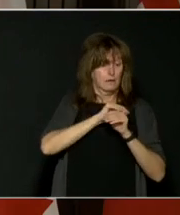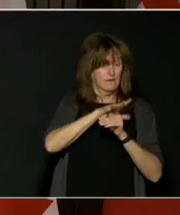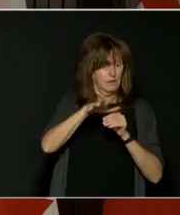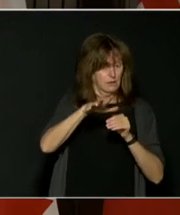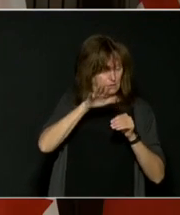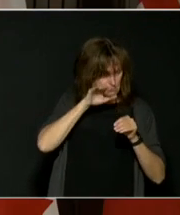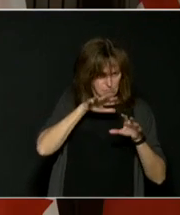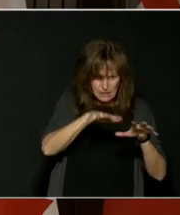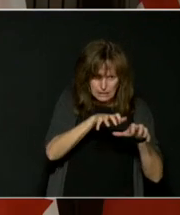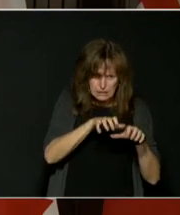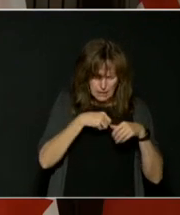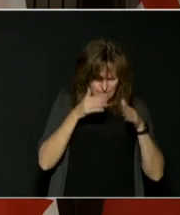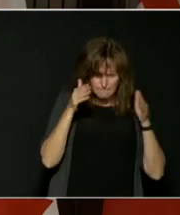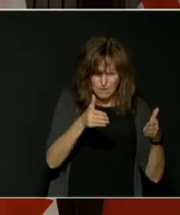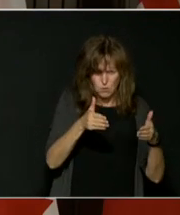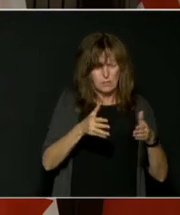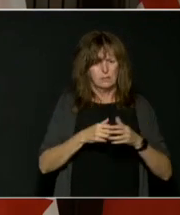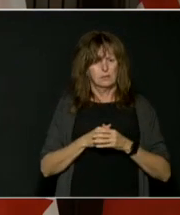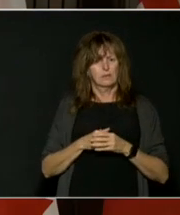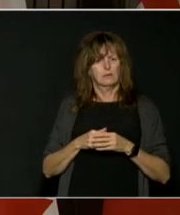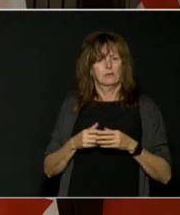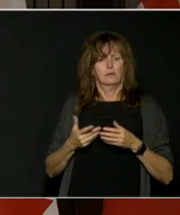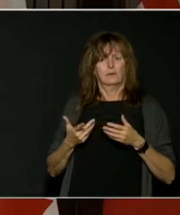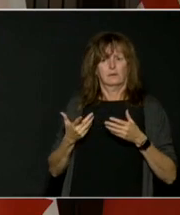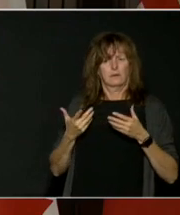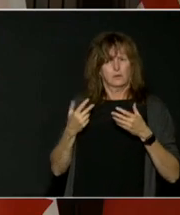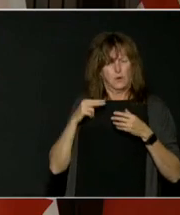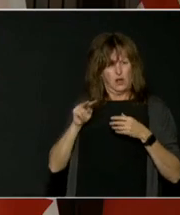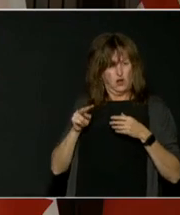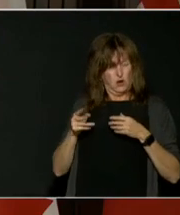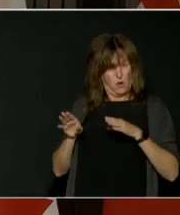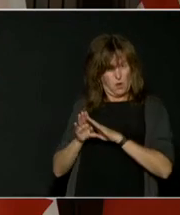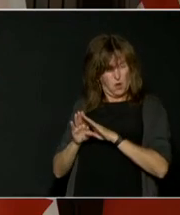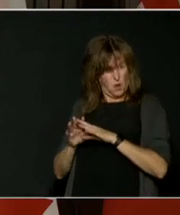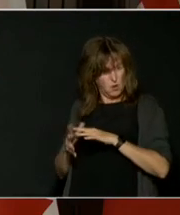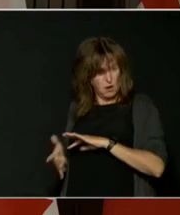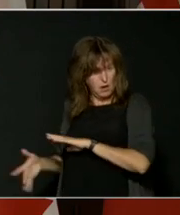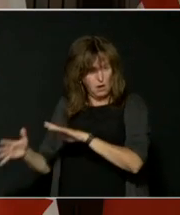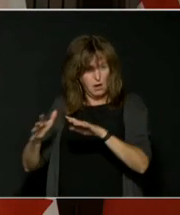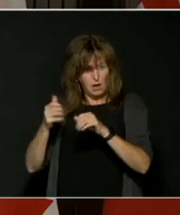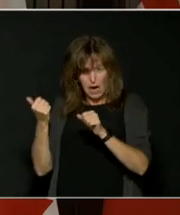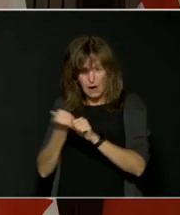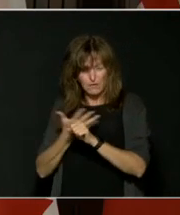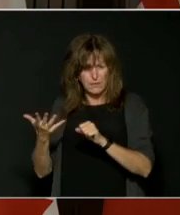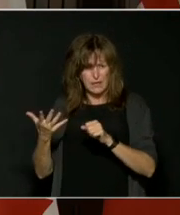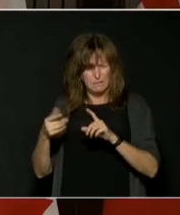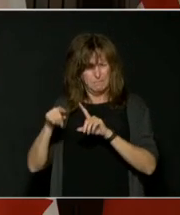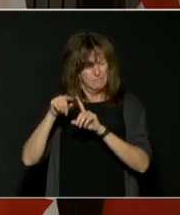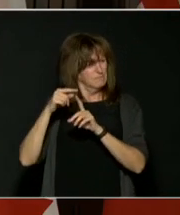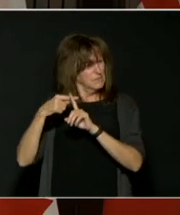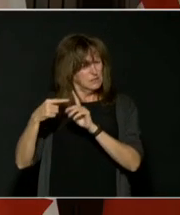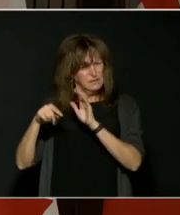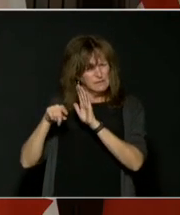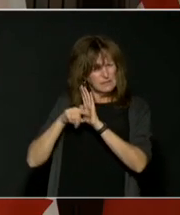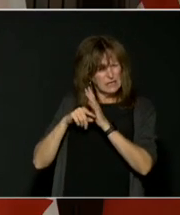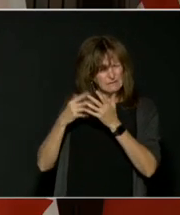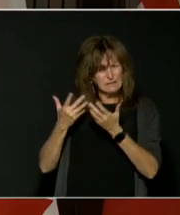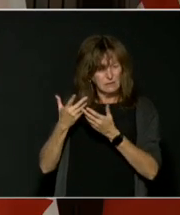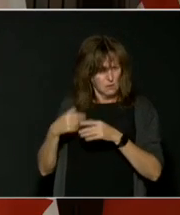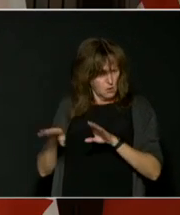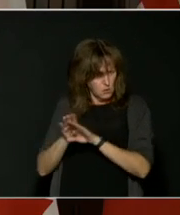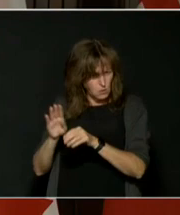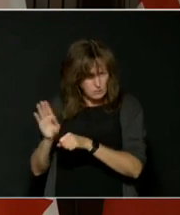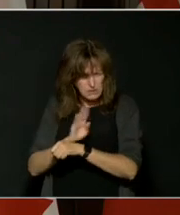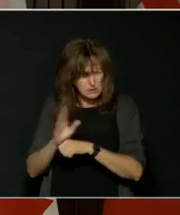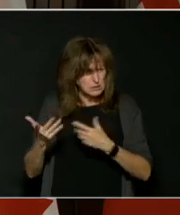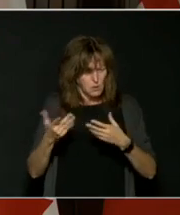risks when you close facilities, when you close restaurants and other businesses. Obviously, it has